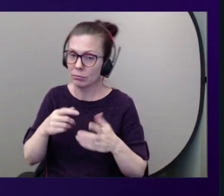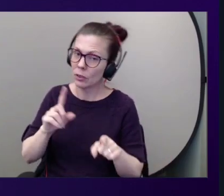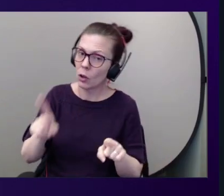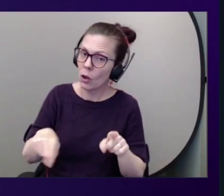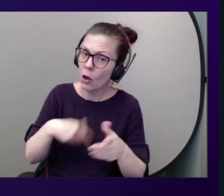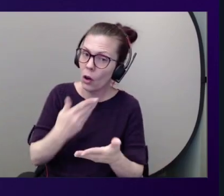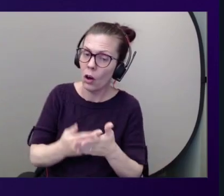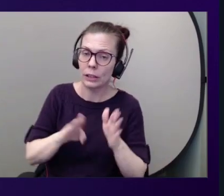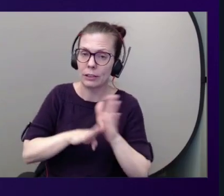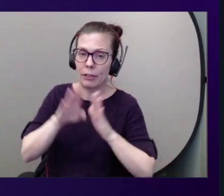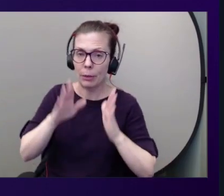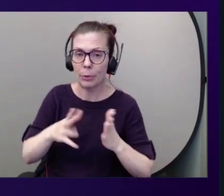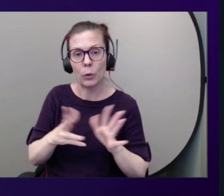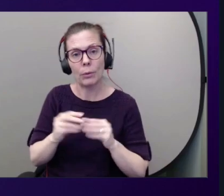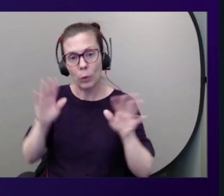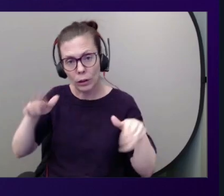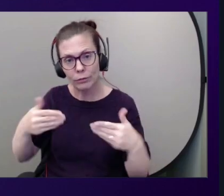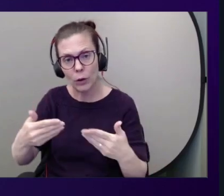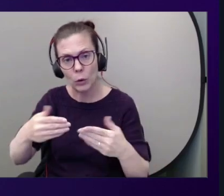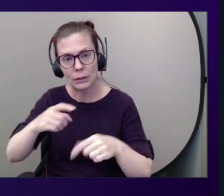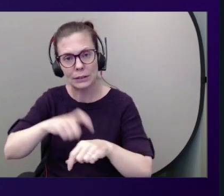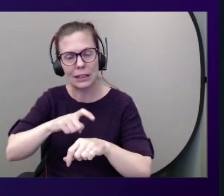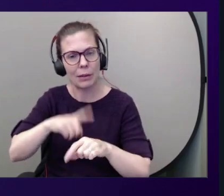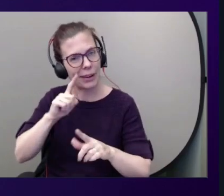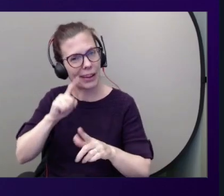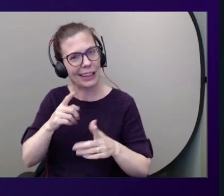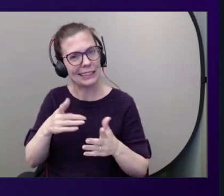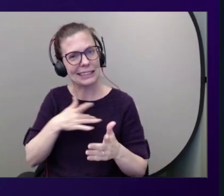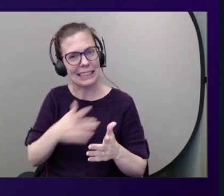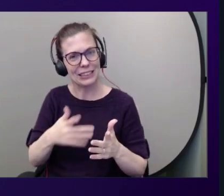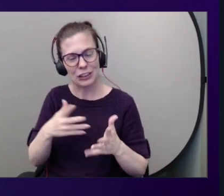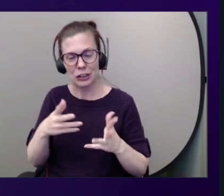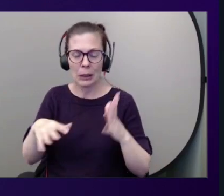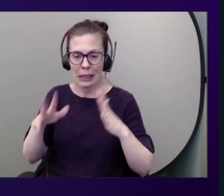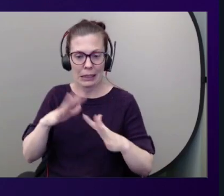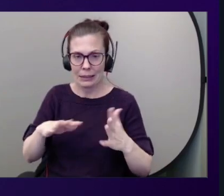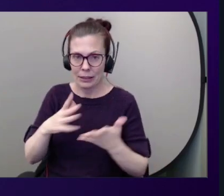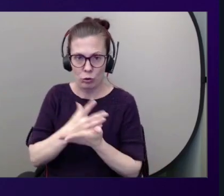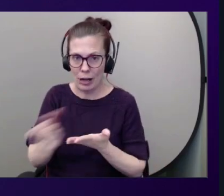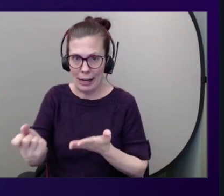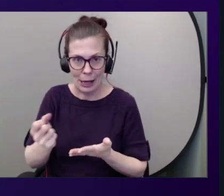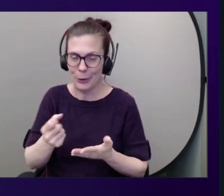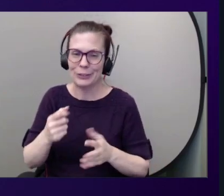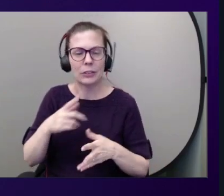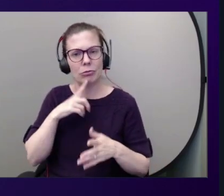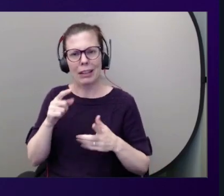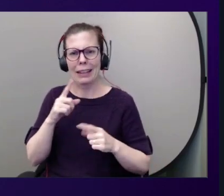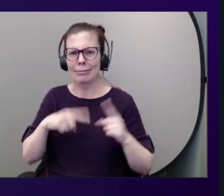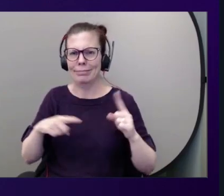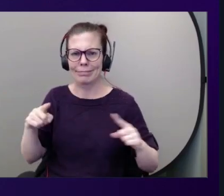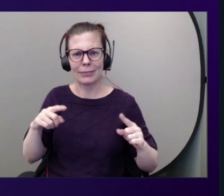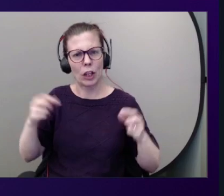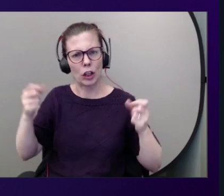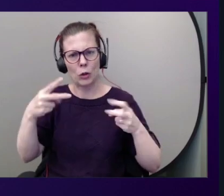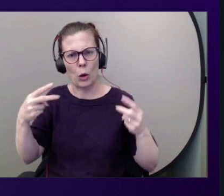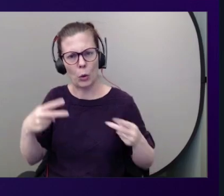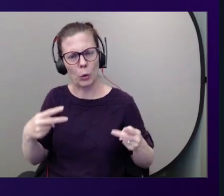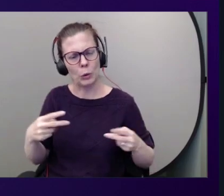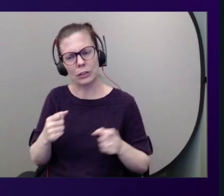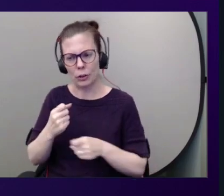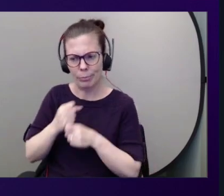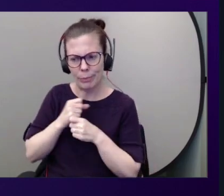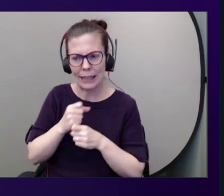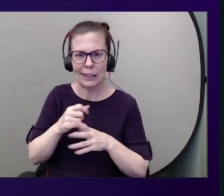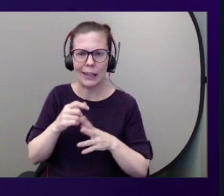more focused time, and that focused time seems to be slipping away from all of us. So there's just lots of undifferentiated code that you're spending time making, things like